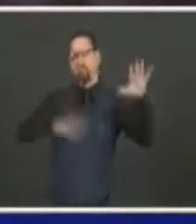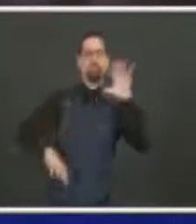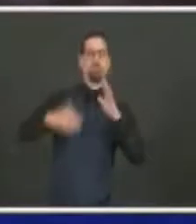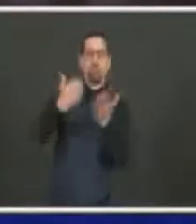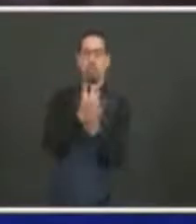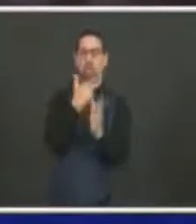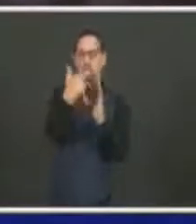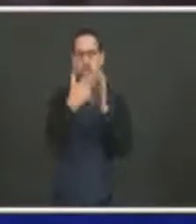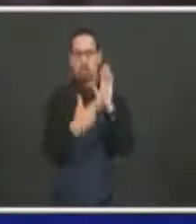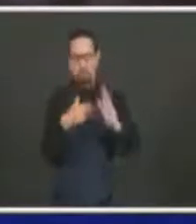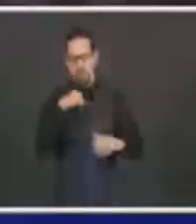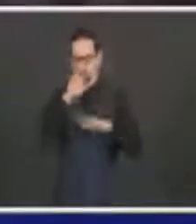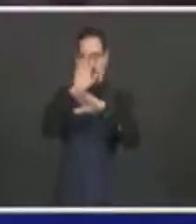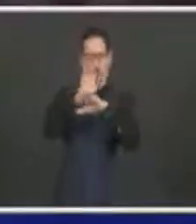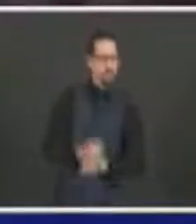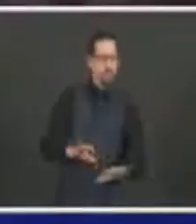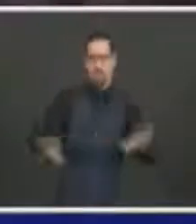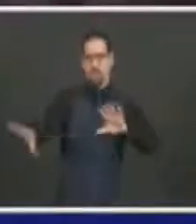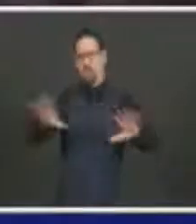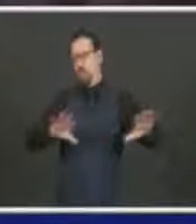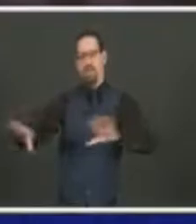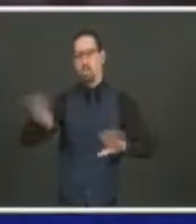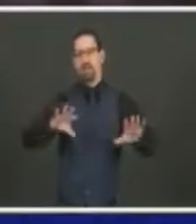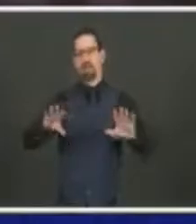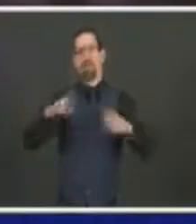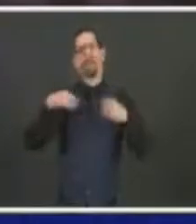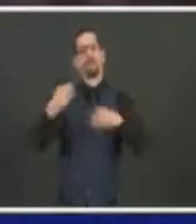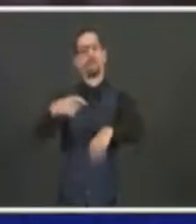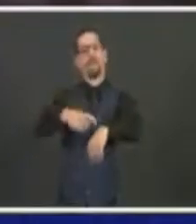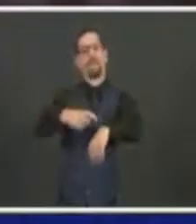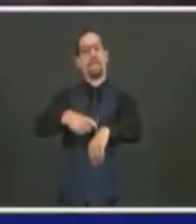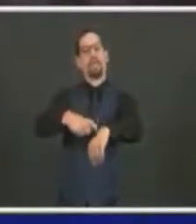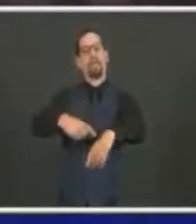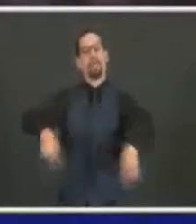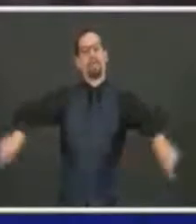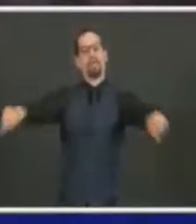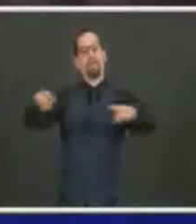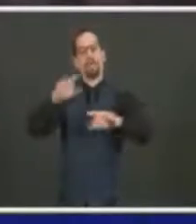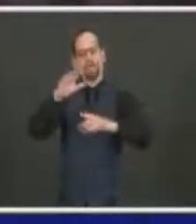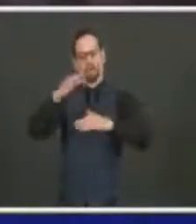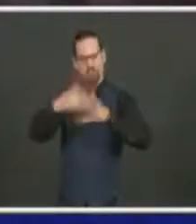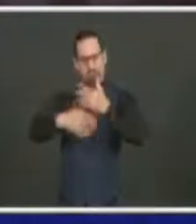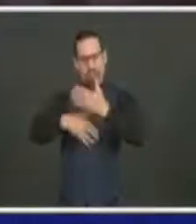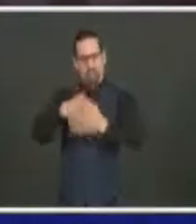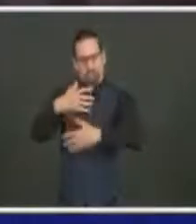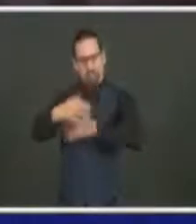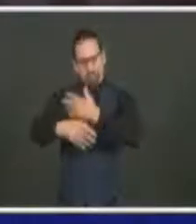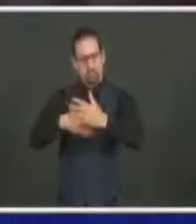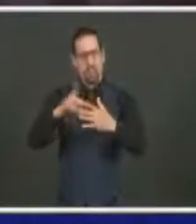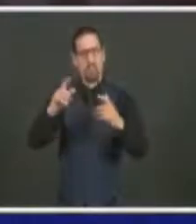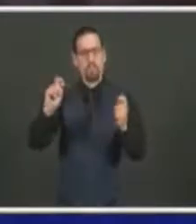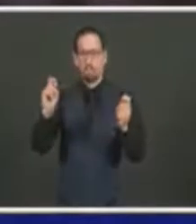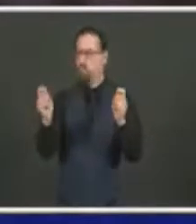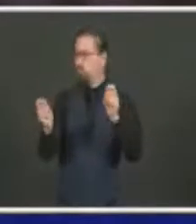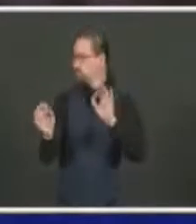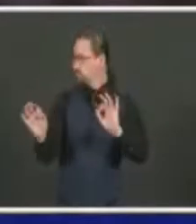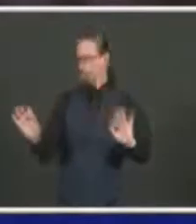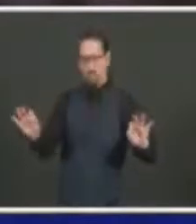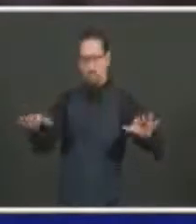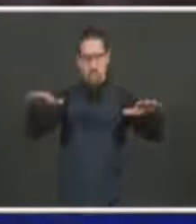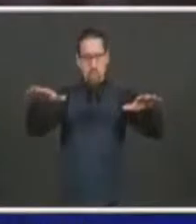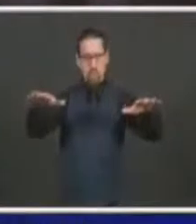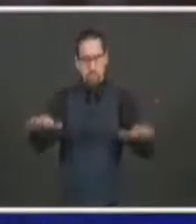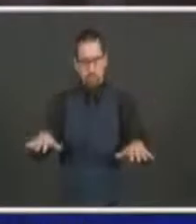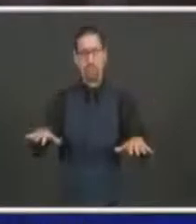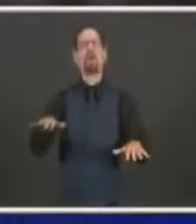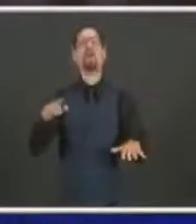And so the approach that we took is everything's on reopening RI, everything's really clear. We're trying to,